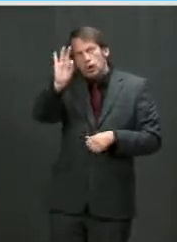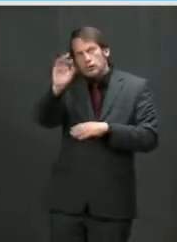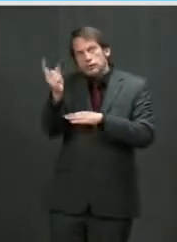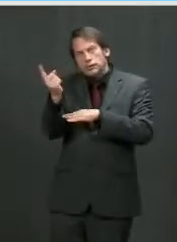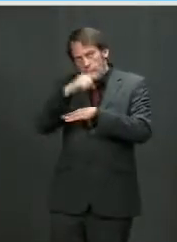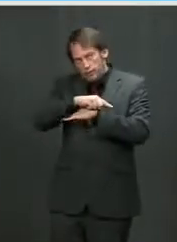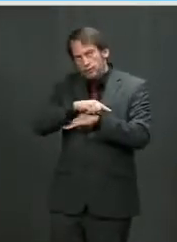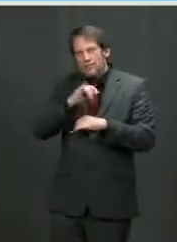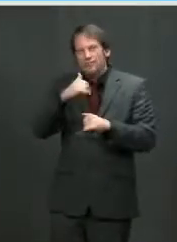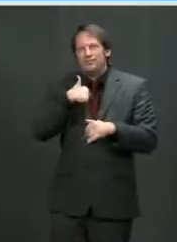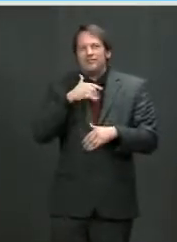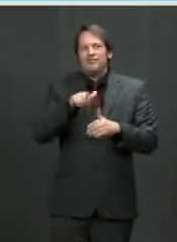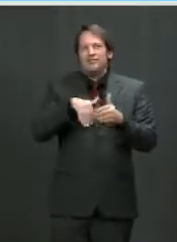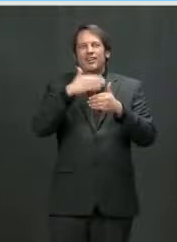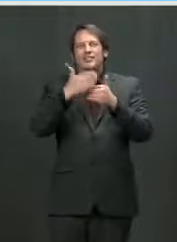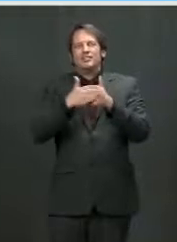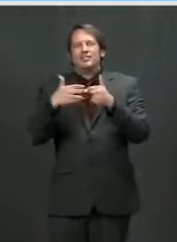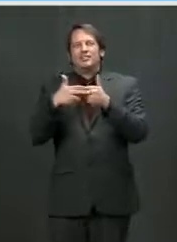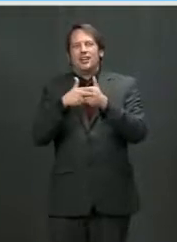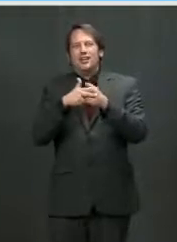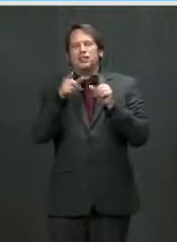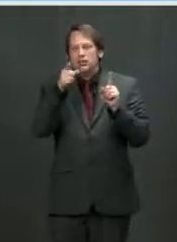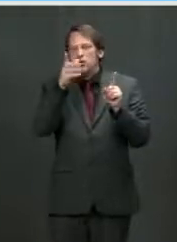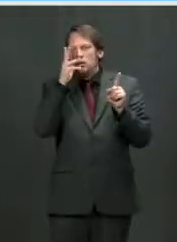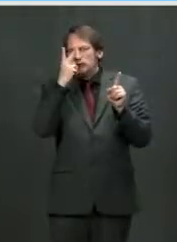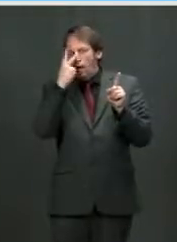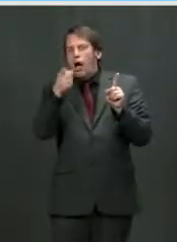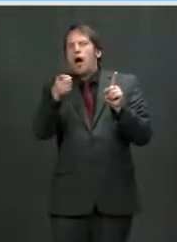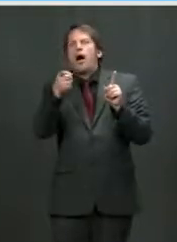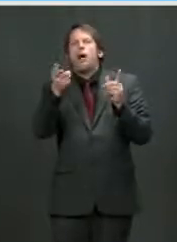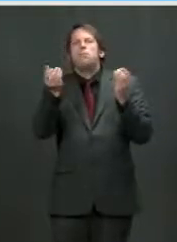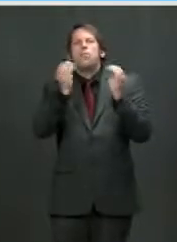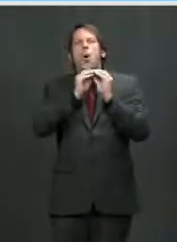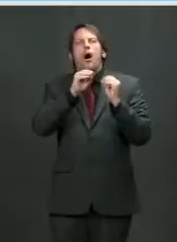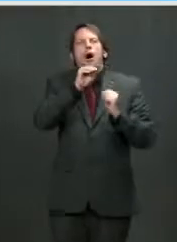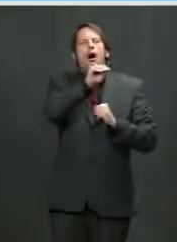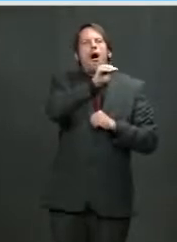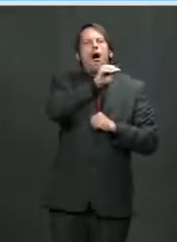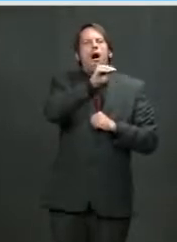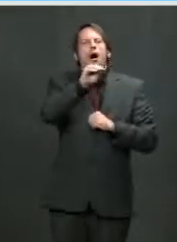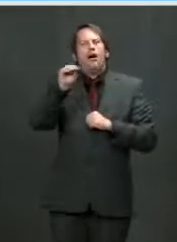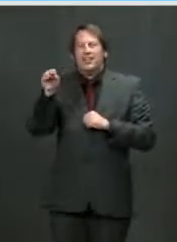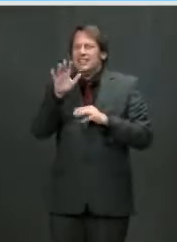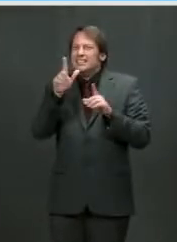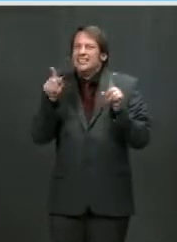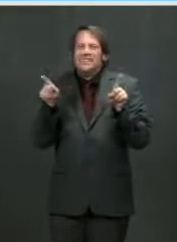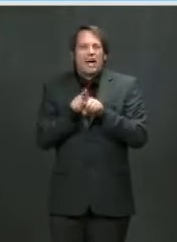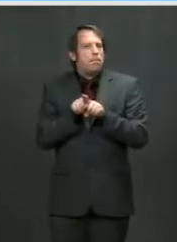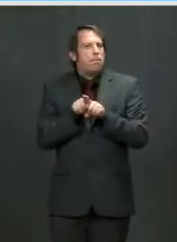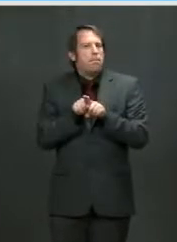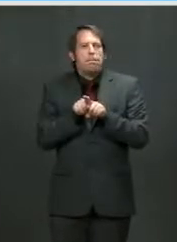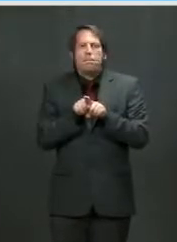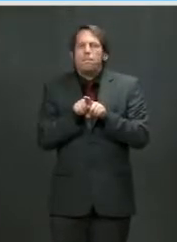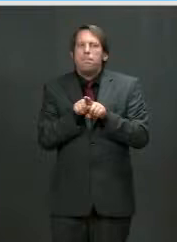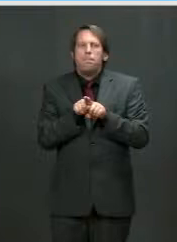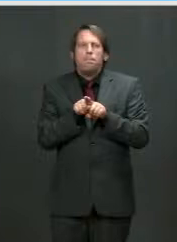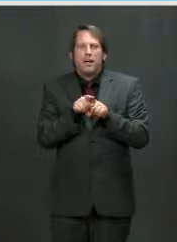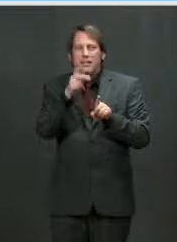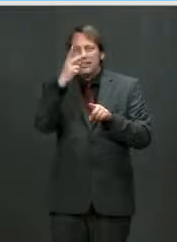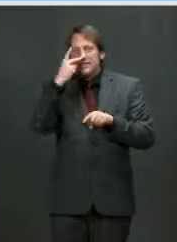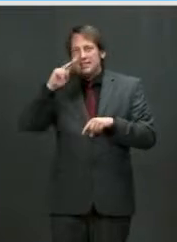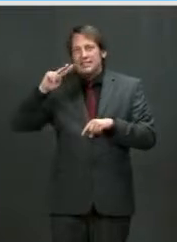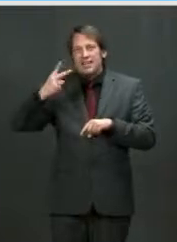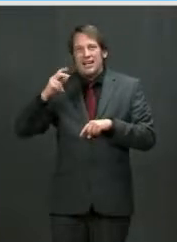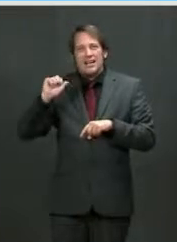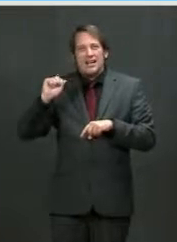at the neutralization of the live virus, you see the same thing. Look at the second arrow following the boost